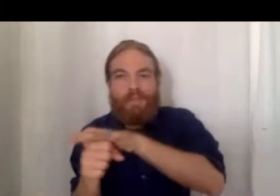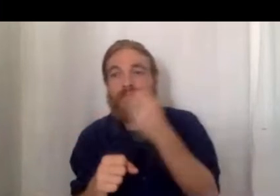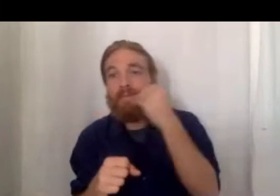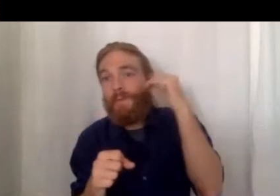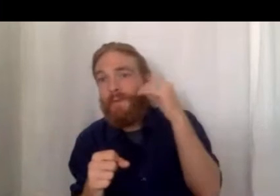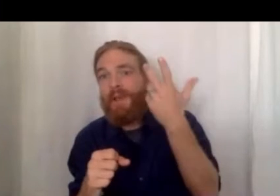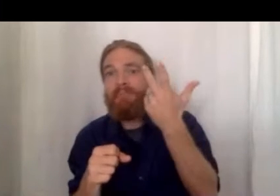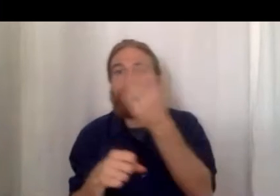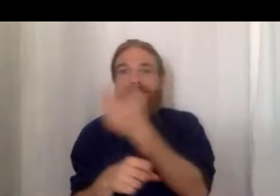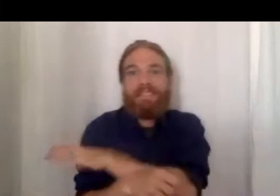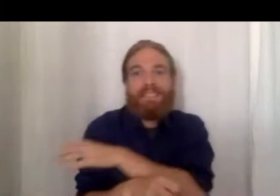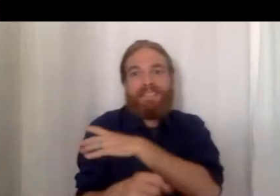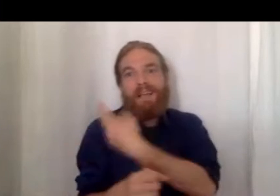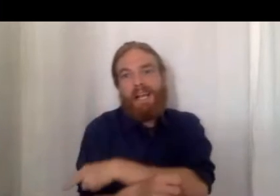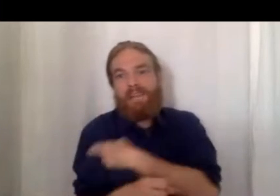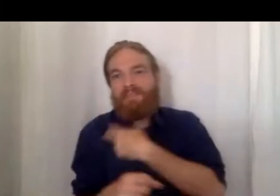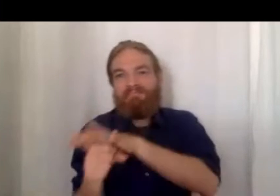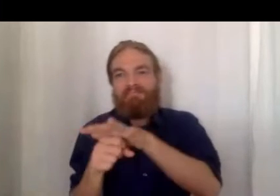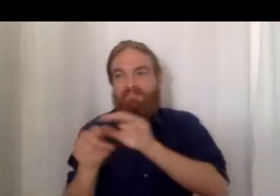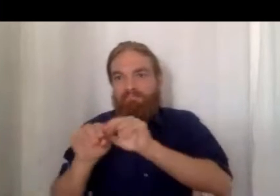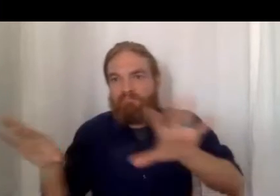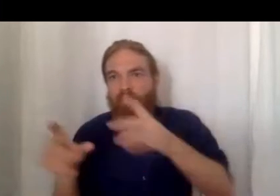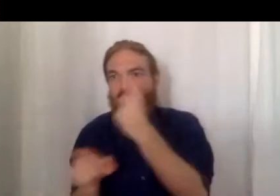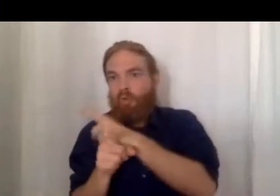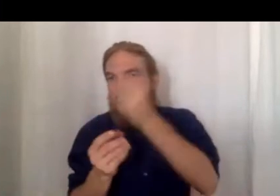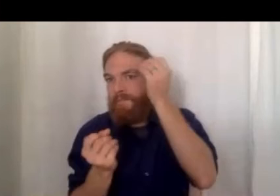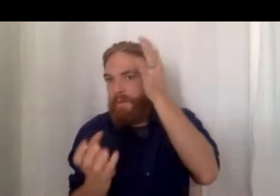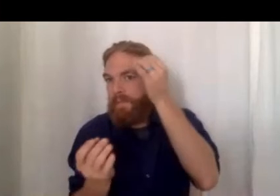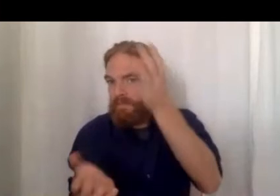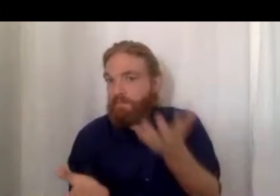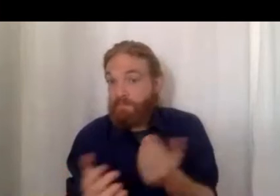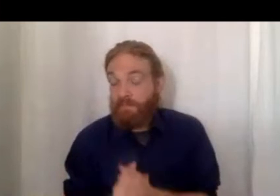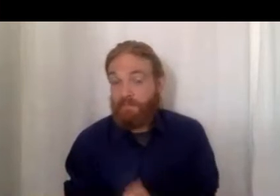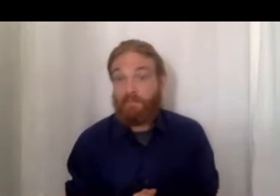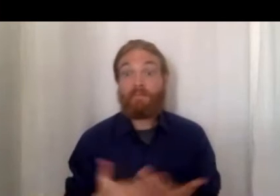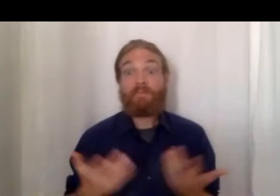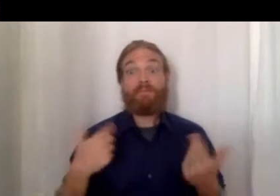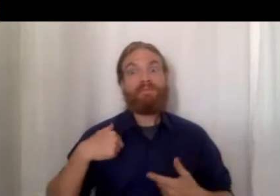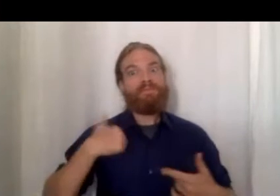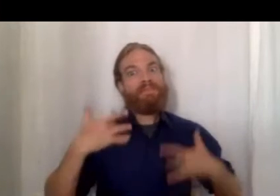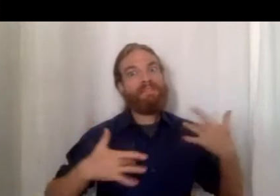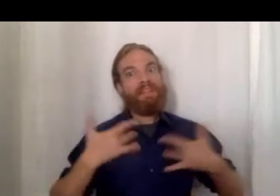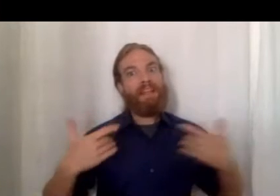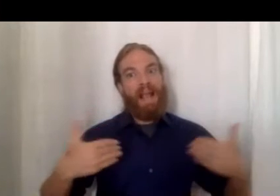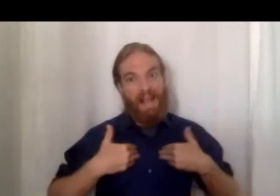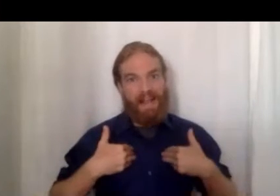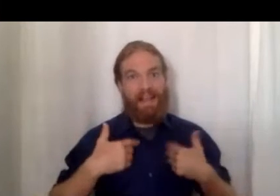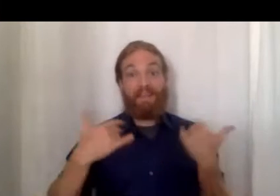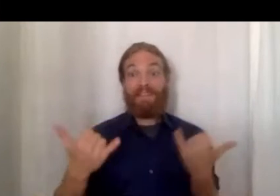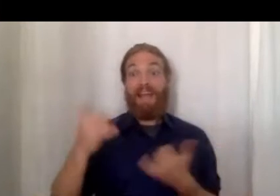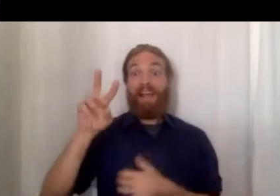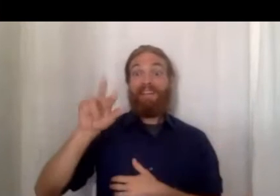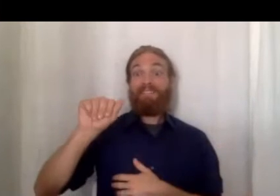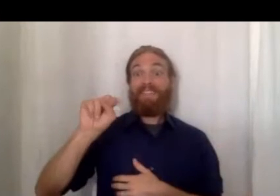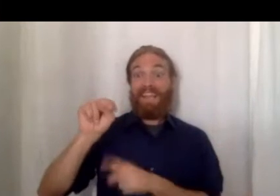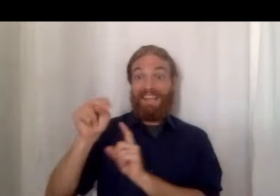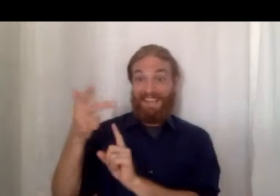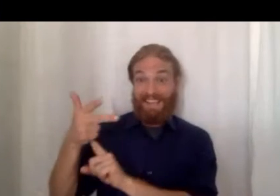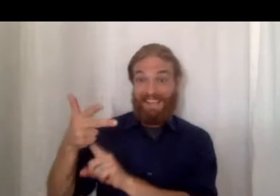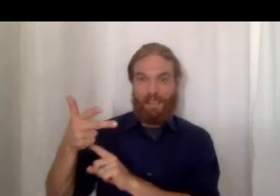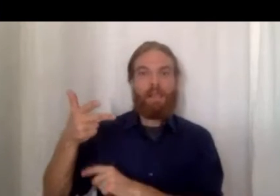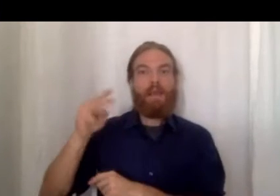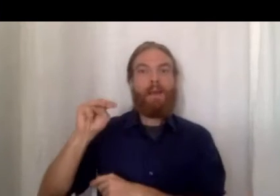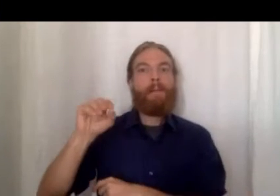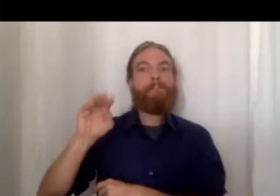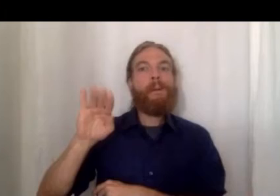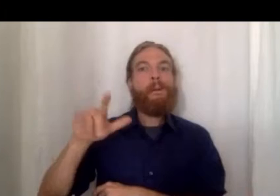We're very excited to have our new van, our mobile outreach van. Picture here, more clearly identifiable